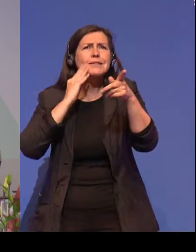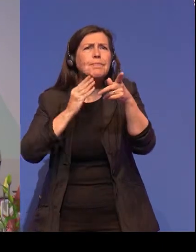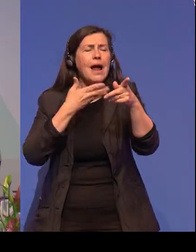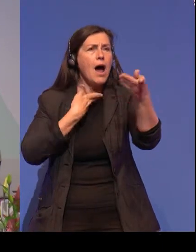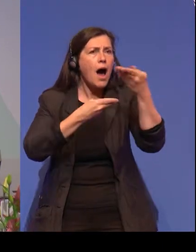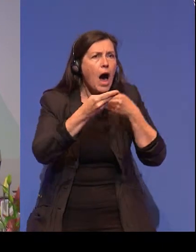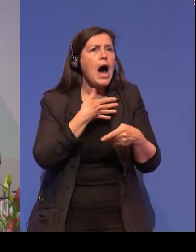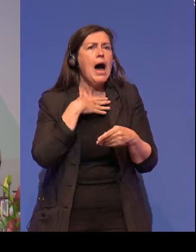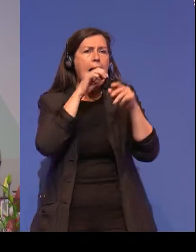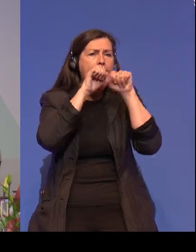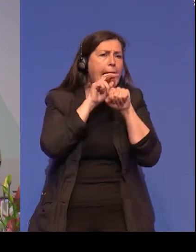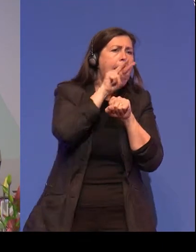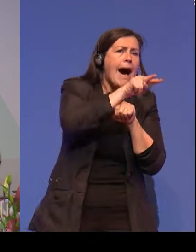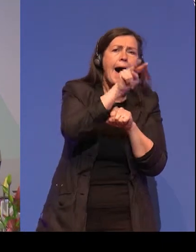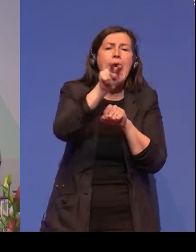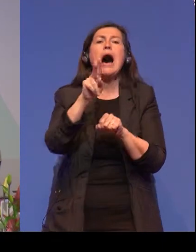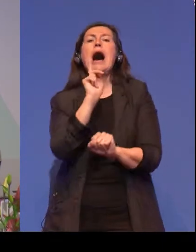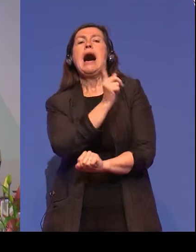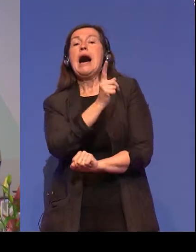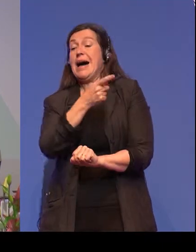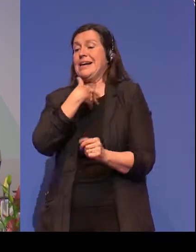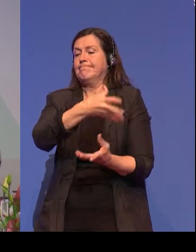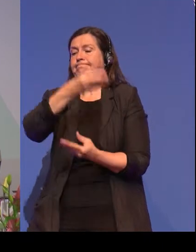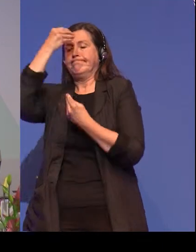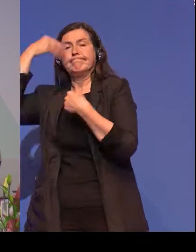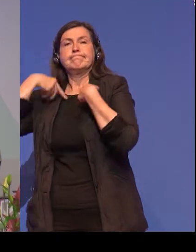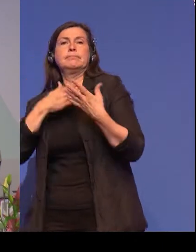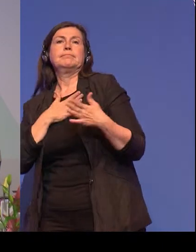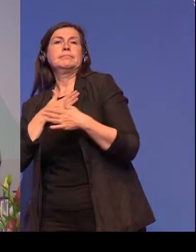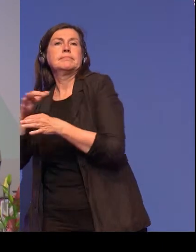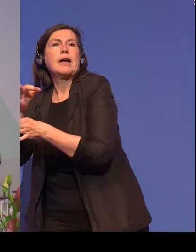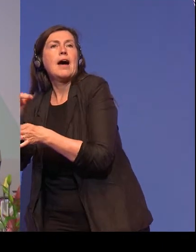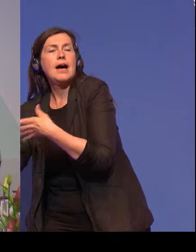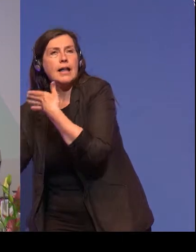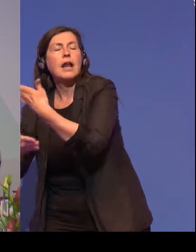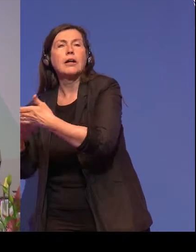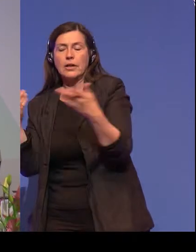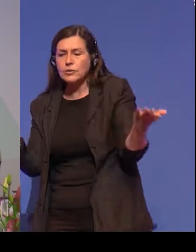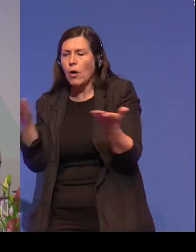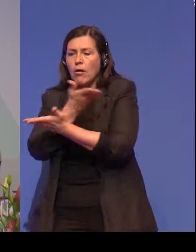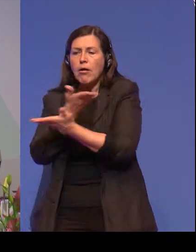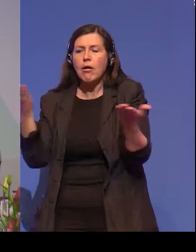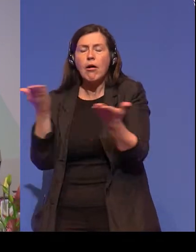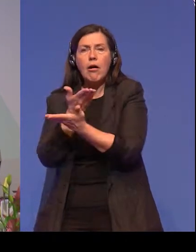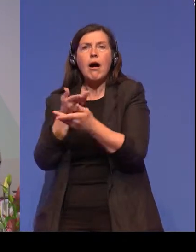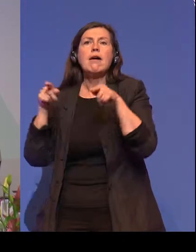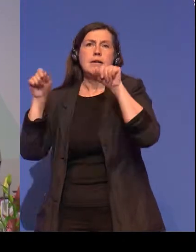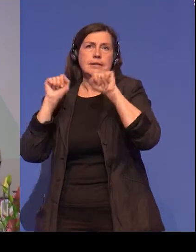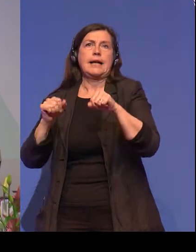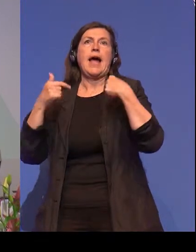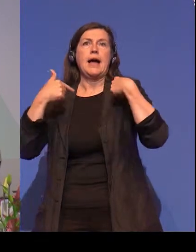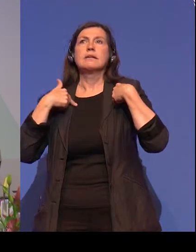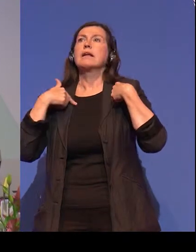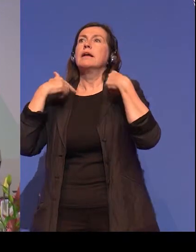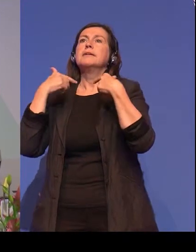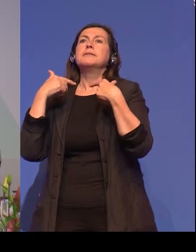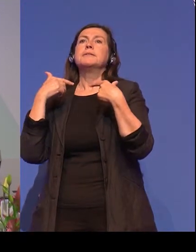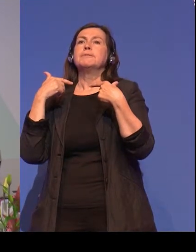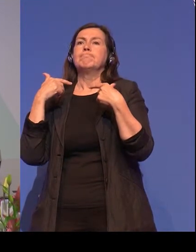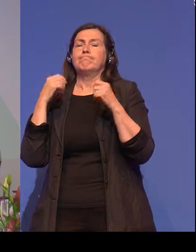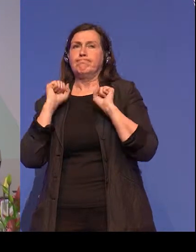practices developed by small island states to make development climate and disaster